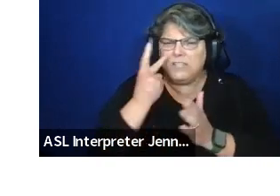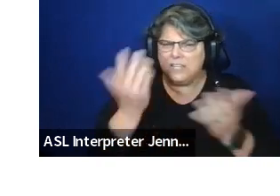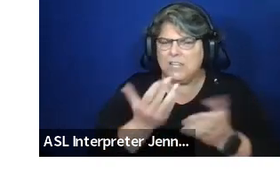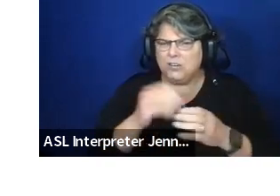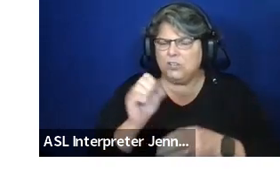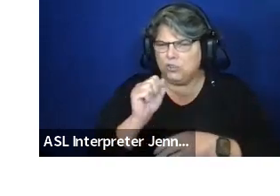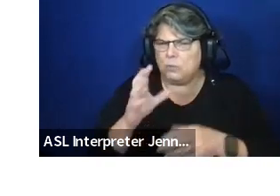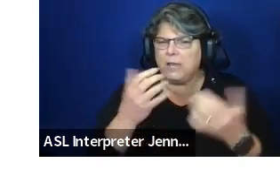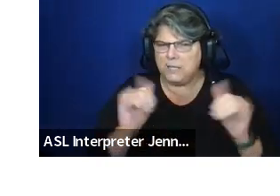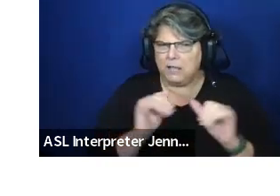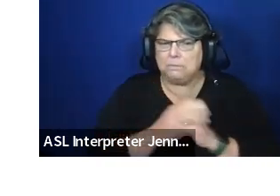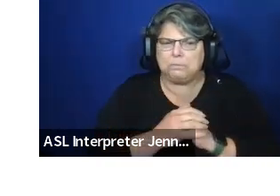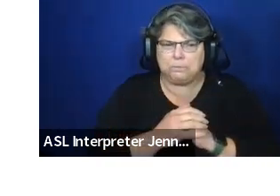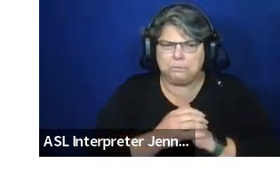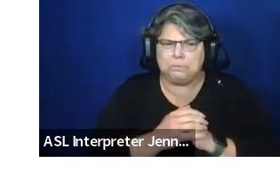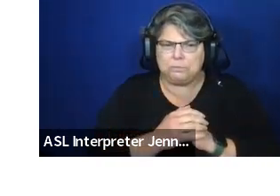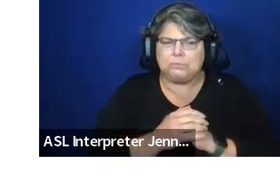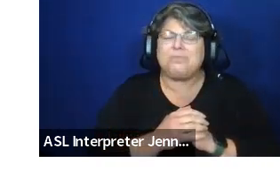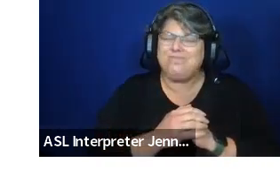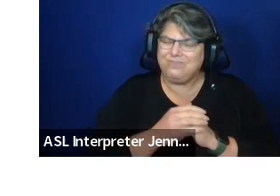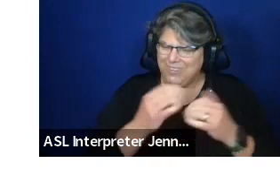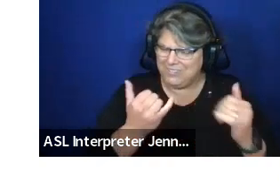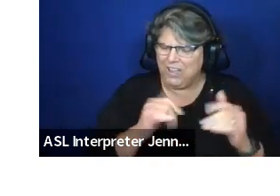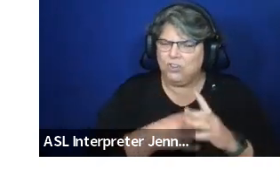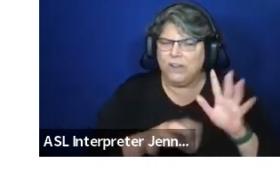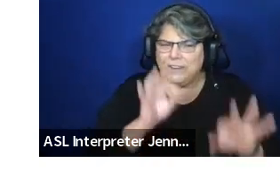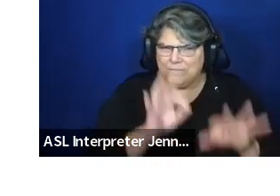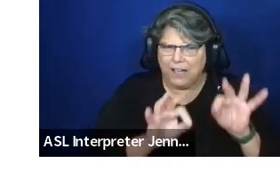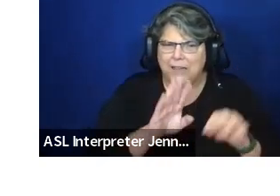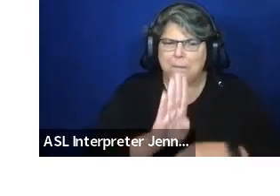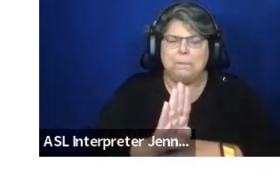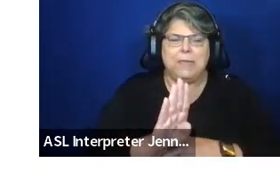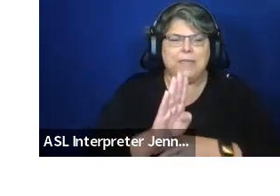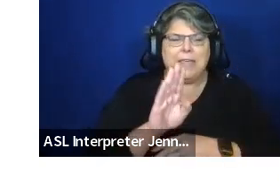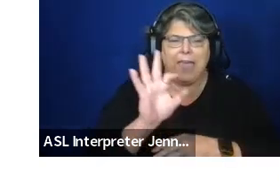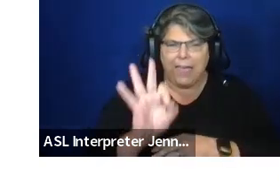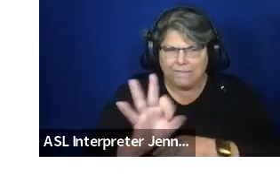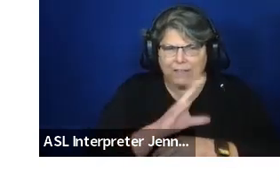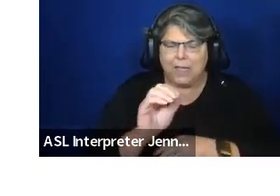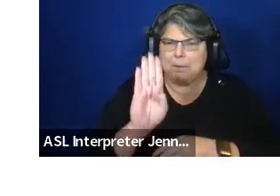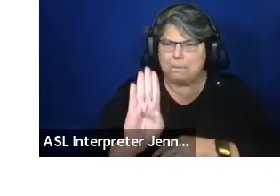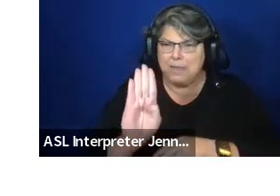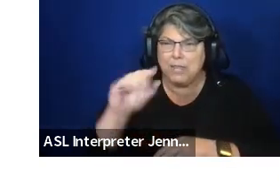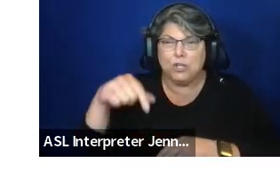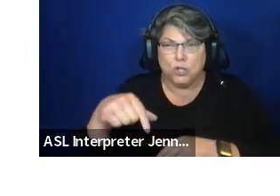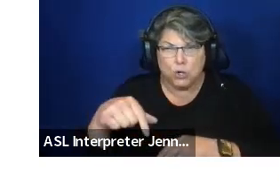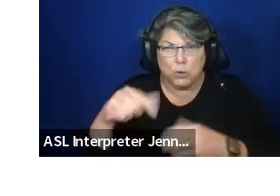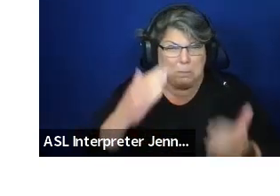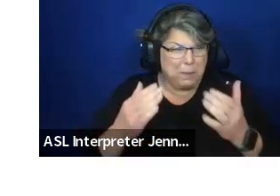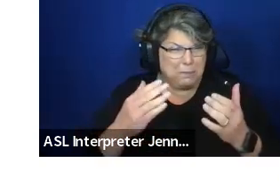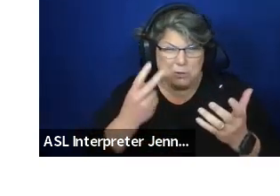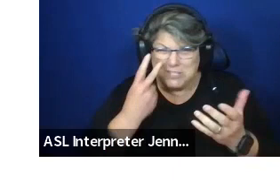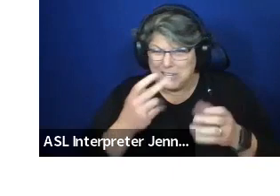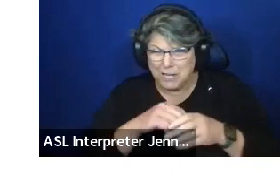County. We have detected BF and BQ subvariants that you may have heard of in the